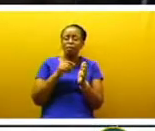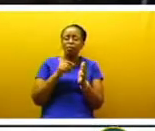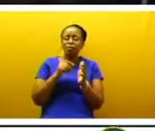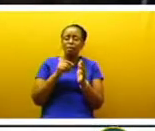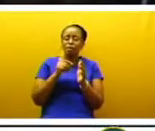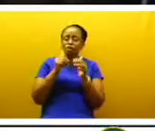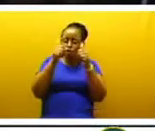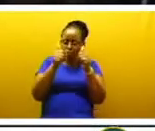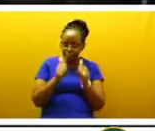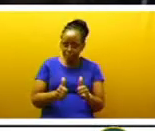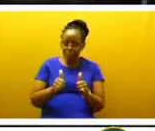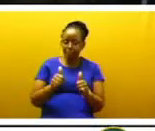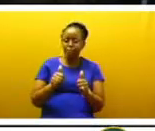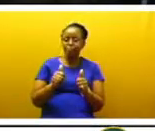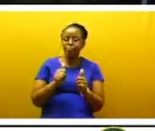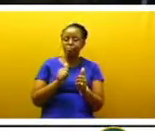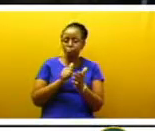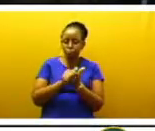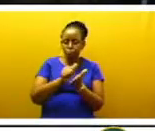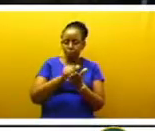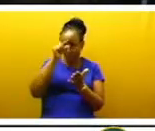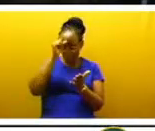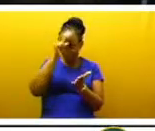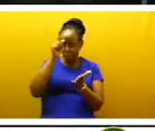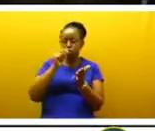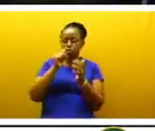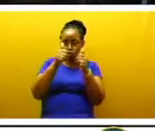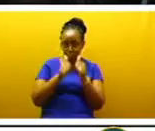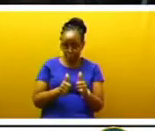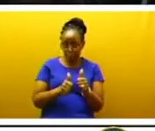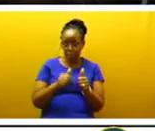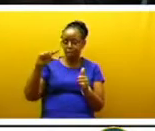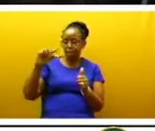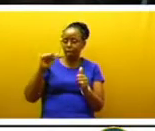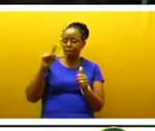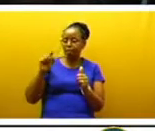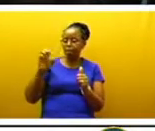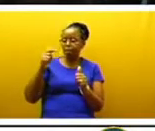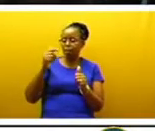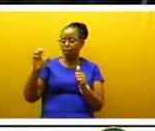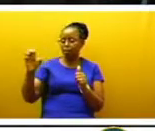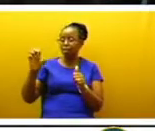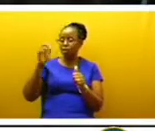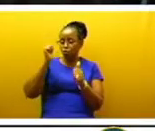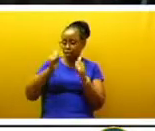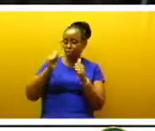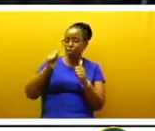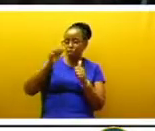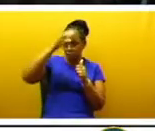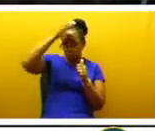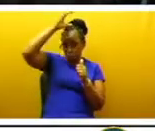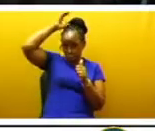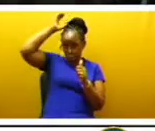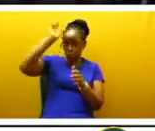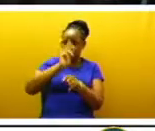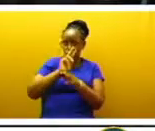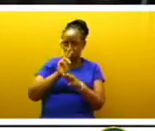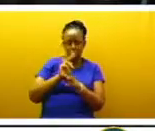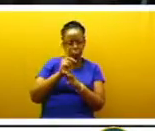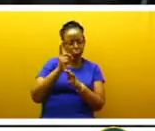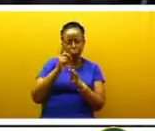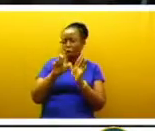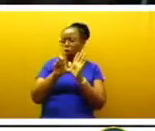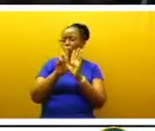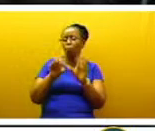Chabukati used, was illegal, because in the Gazette notice